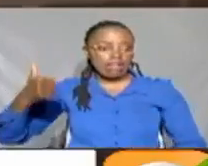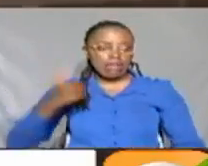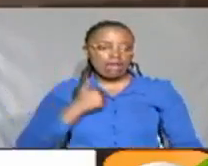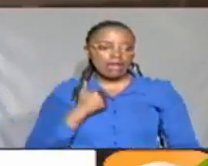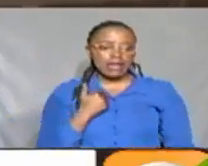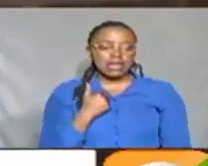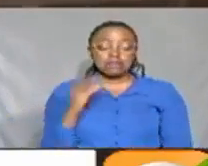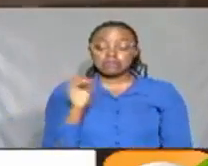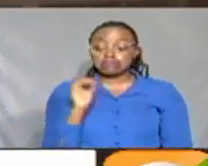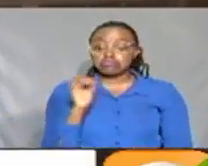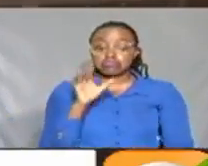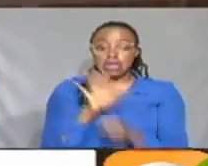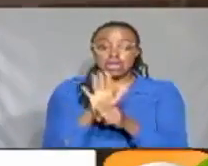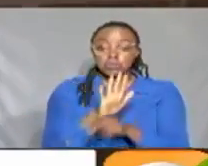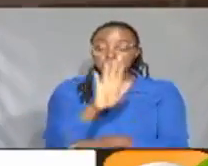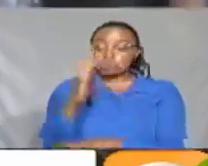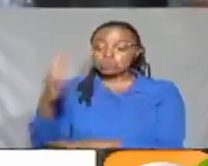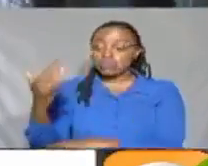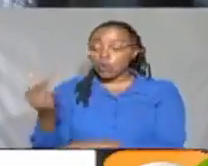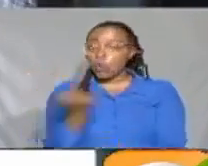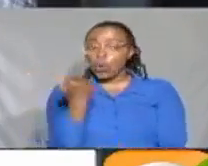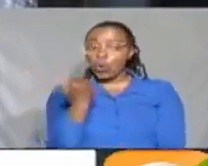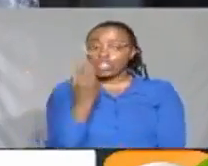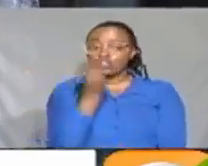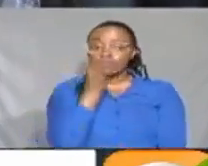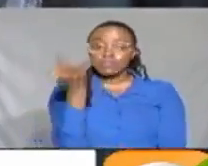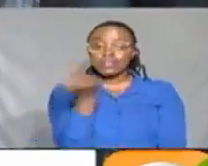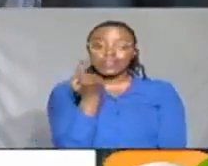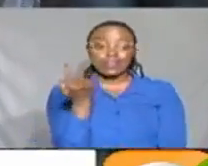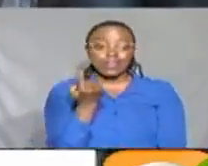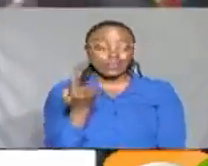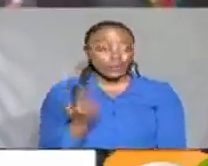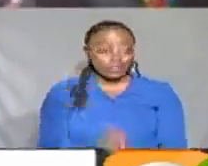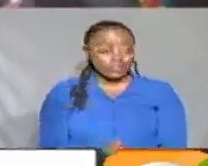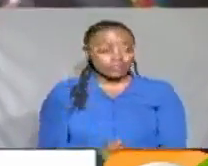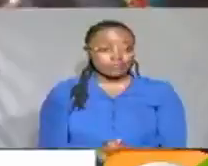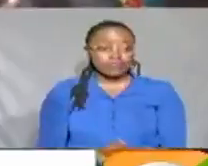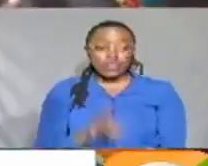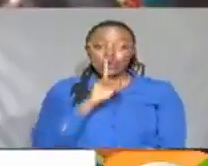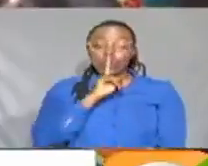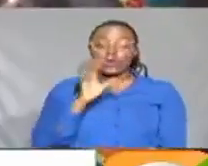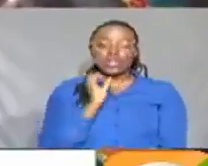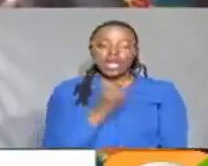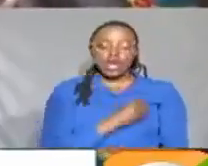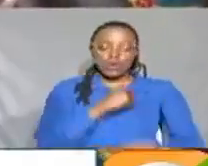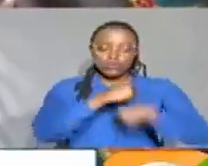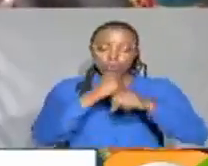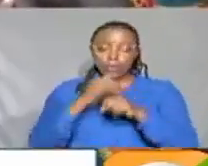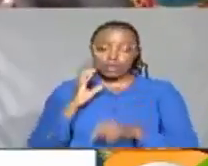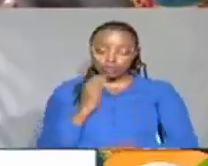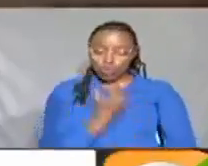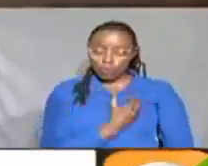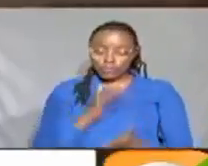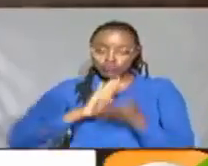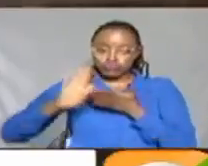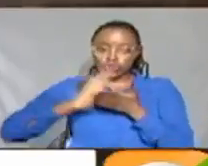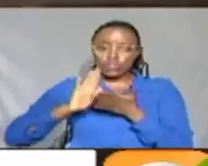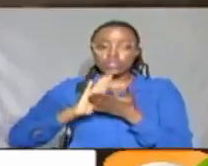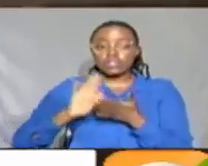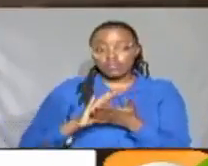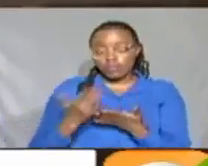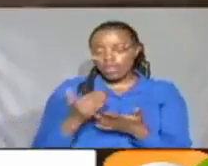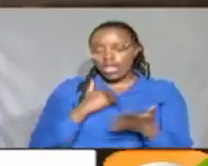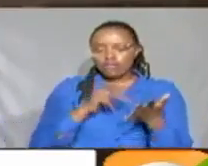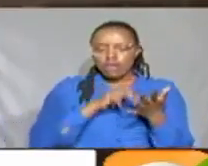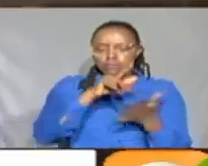hii misitu mingi, hapa ni chakula peke yake. Instructions kwamba tutengeze kamati ya emergency, tumenunua